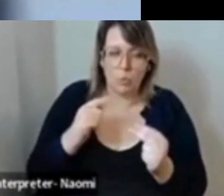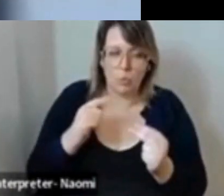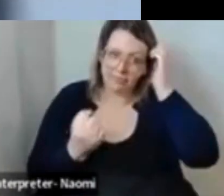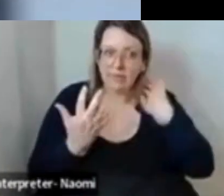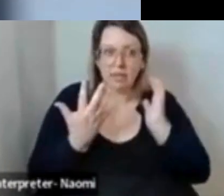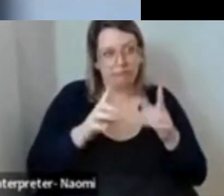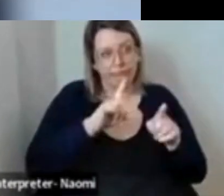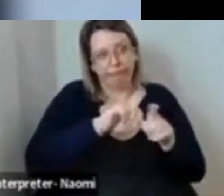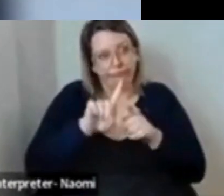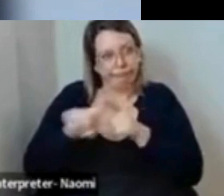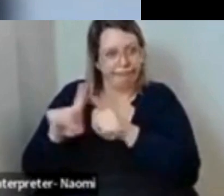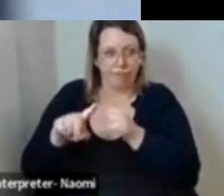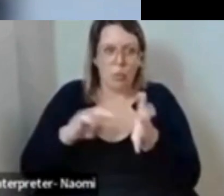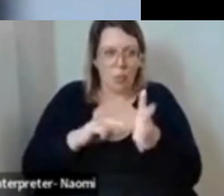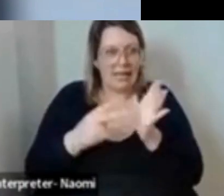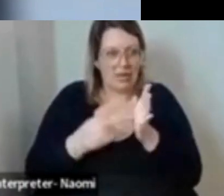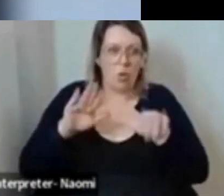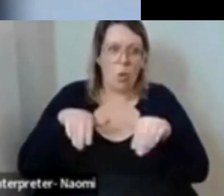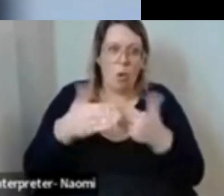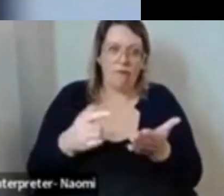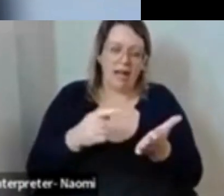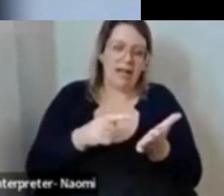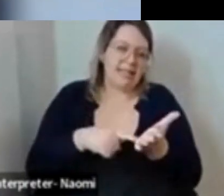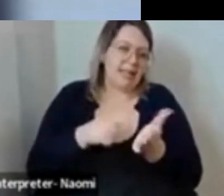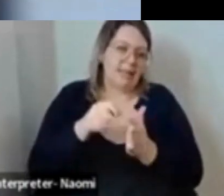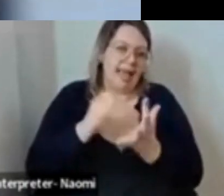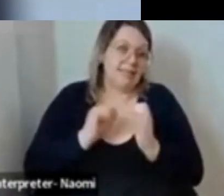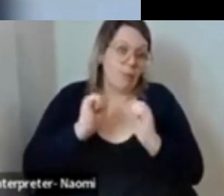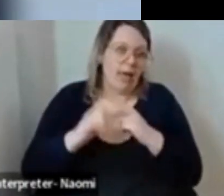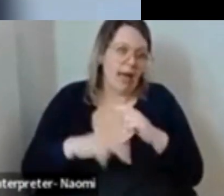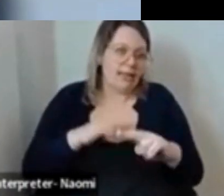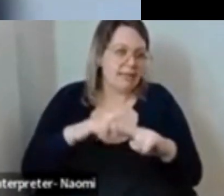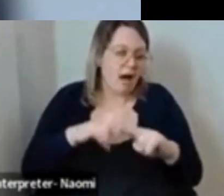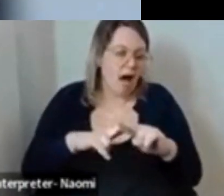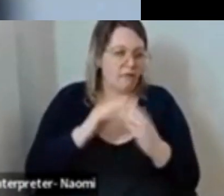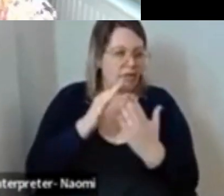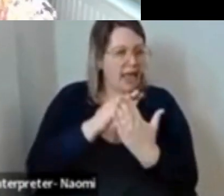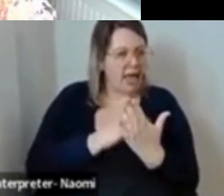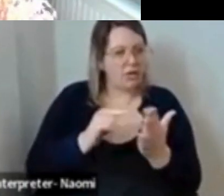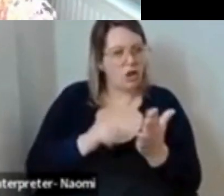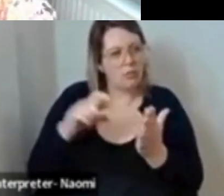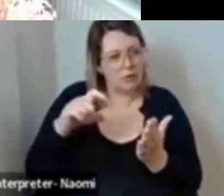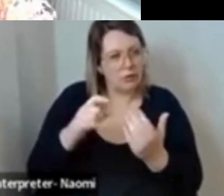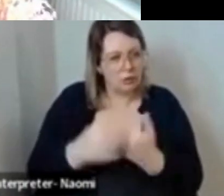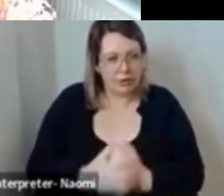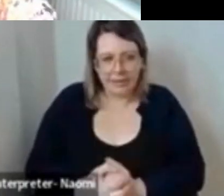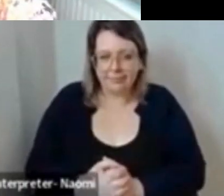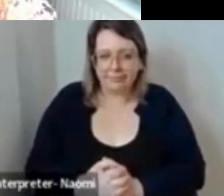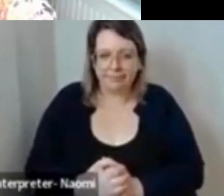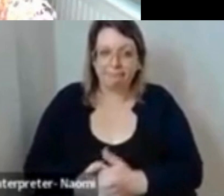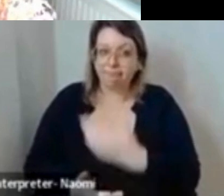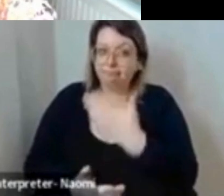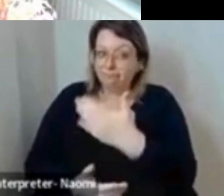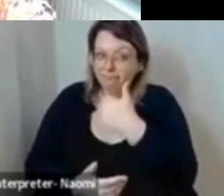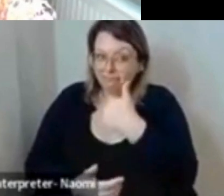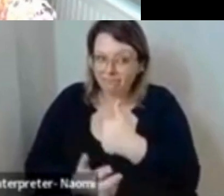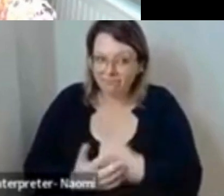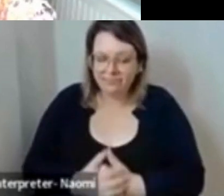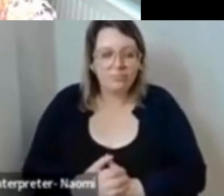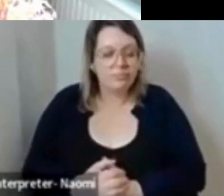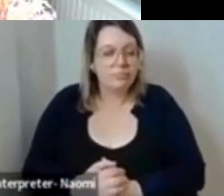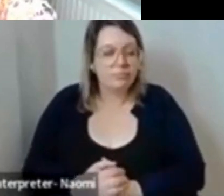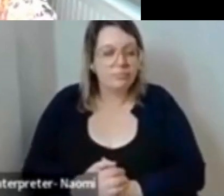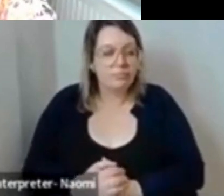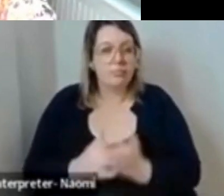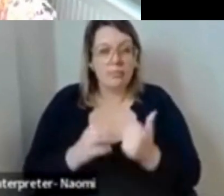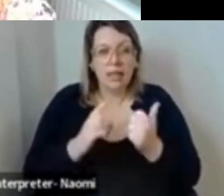do provide TPS to their staff as part of their terms and conditions. Thank you. Right,